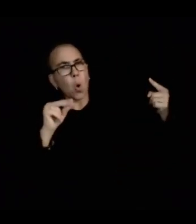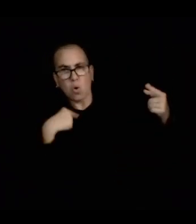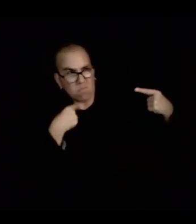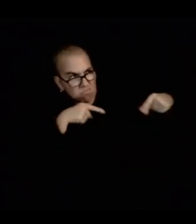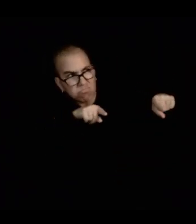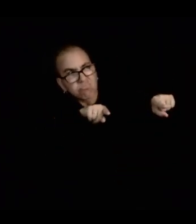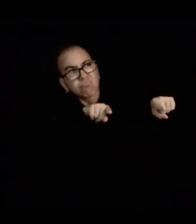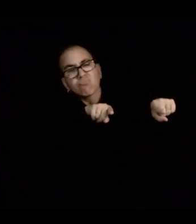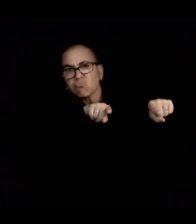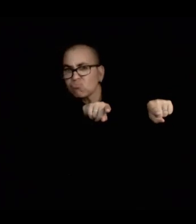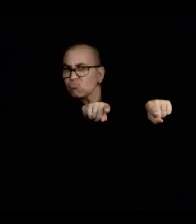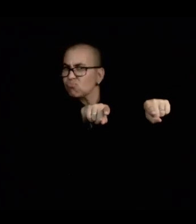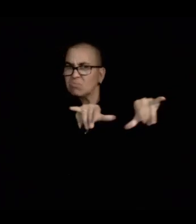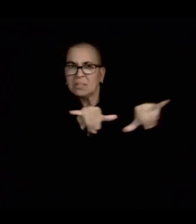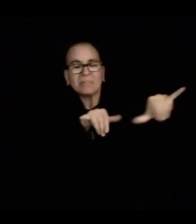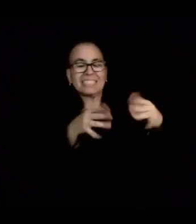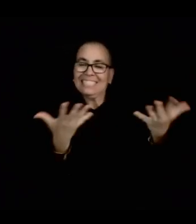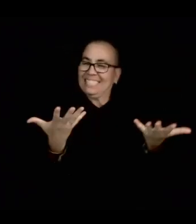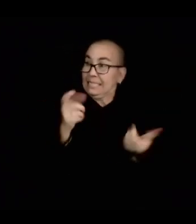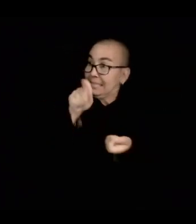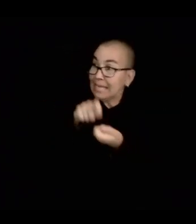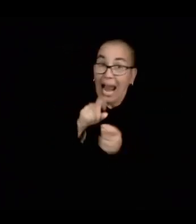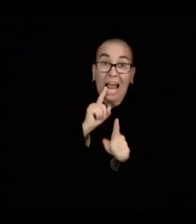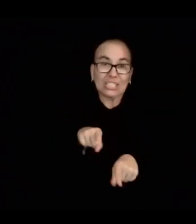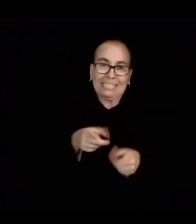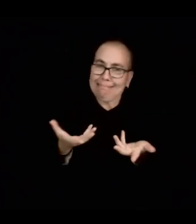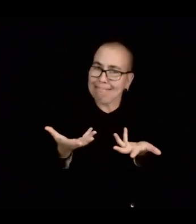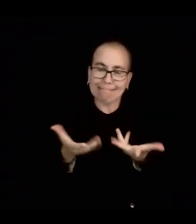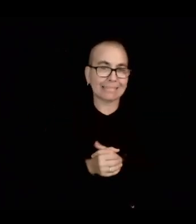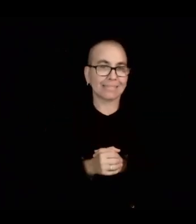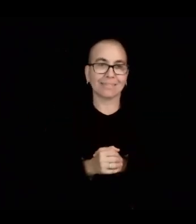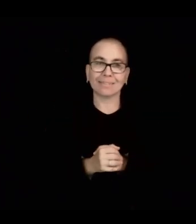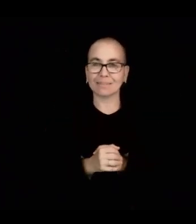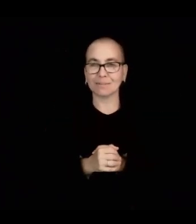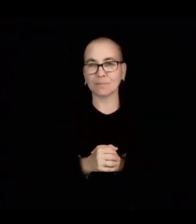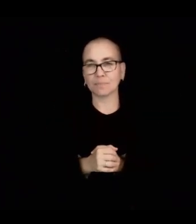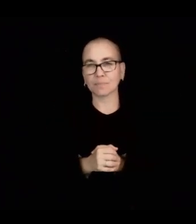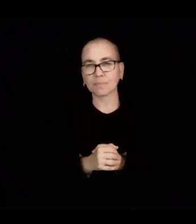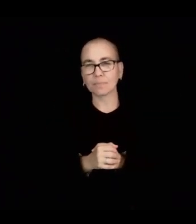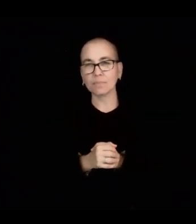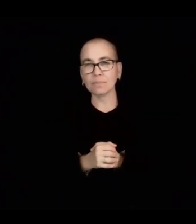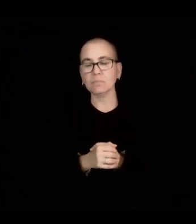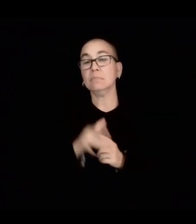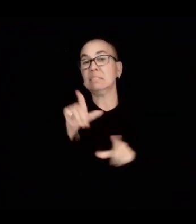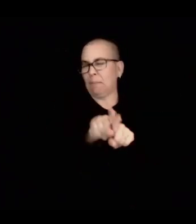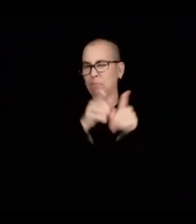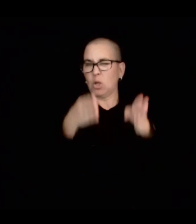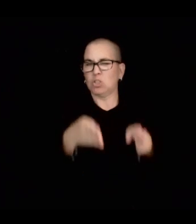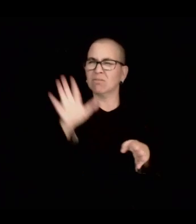you don't suspect that they're following a different criteria to count the death. You're all using the same criteria when you